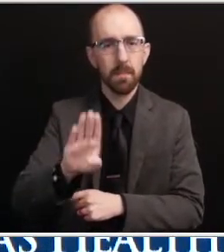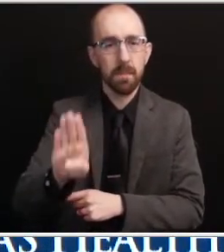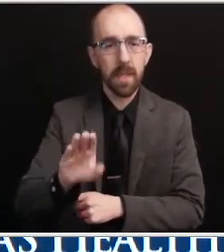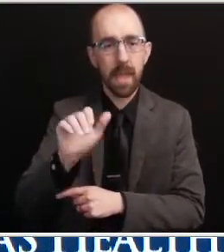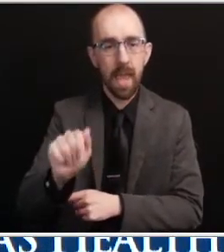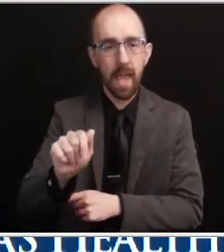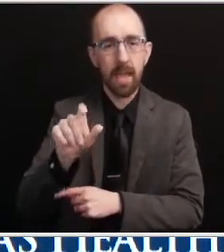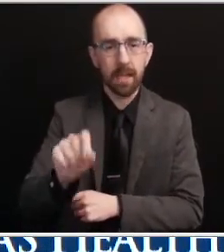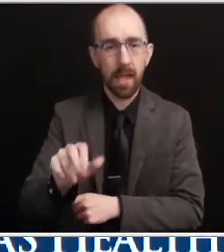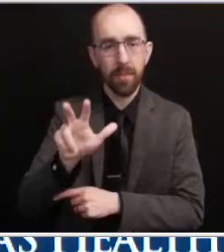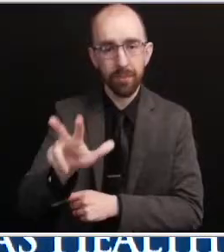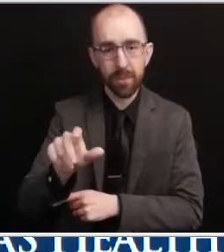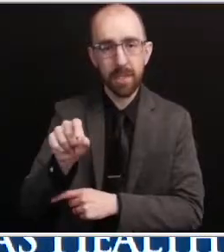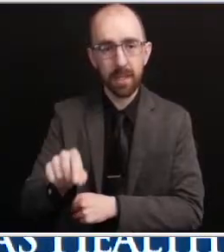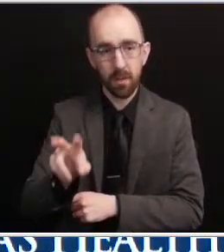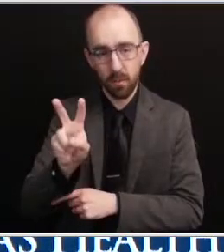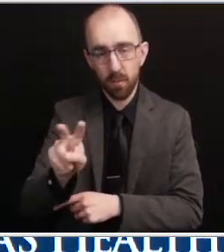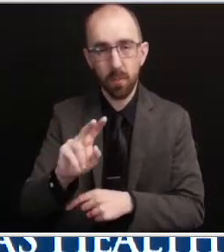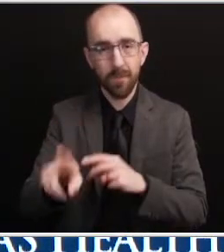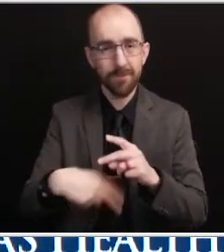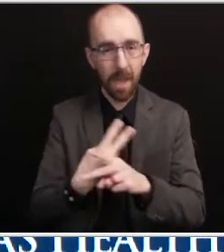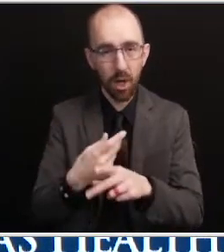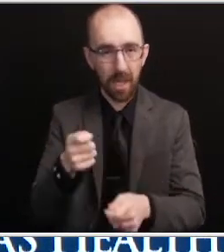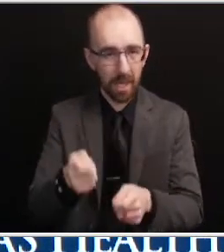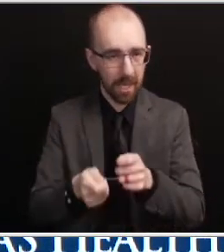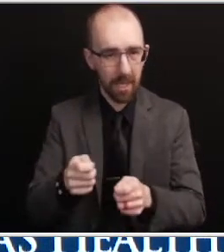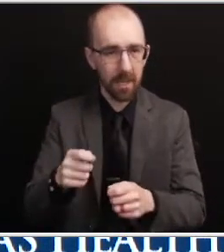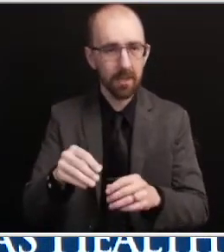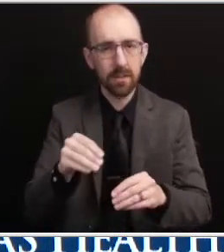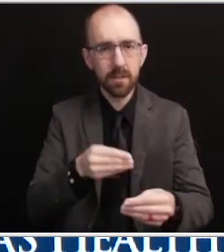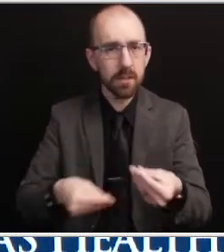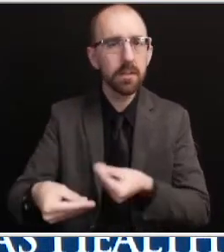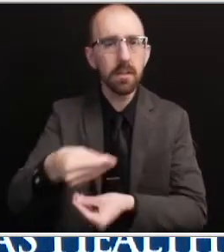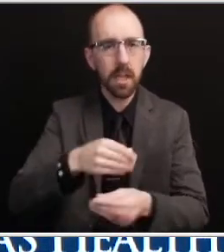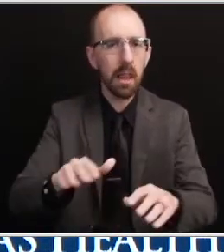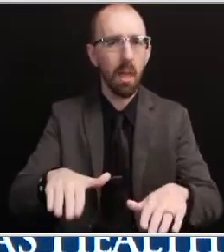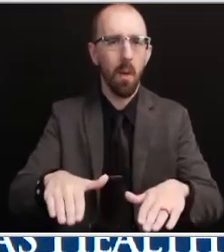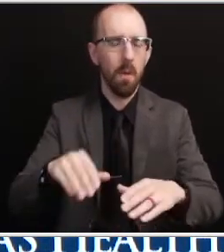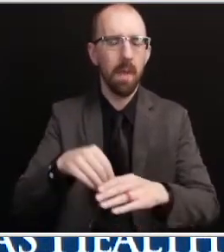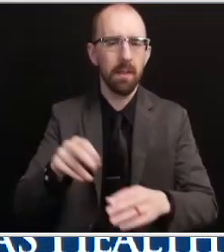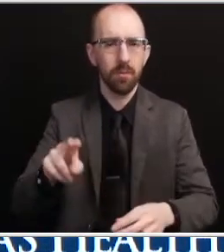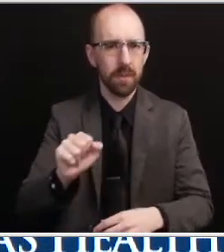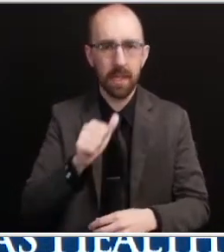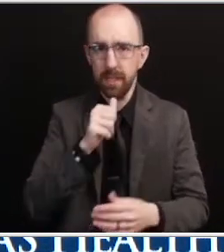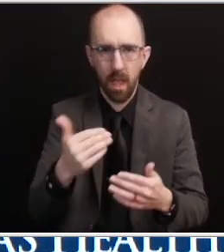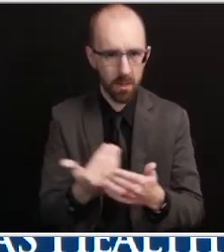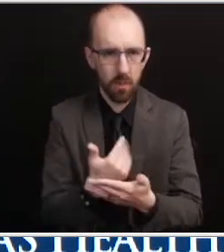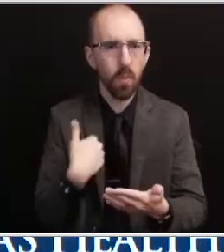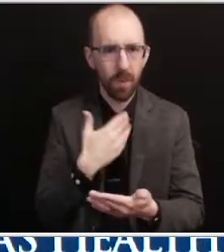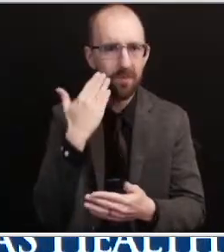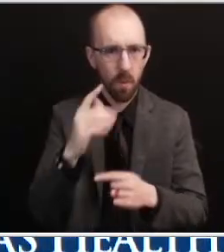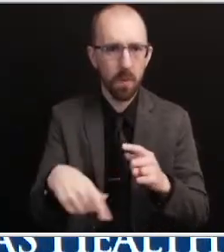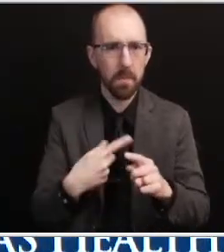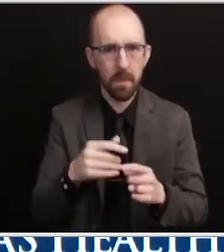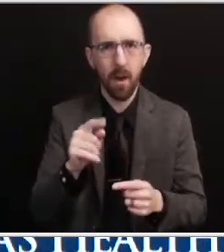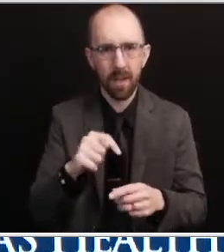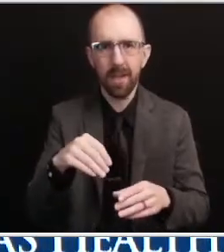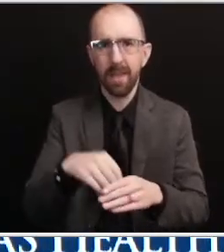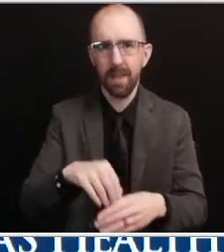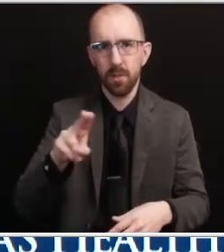BA.3.2 variant, which has been circulating at low levels in the United States. Again, it's not new. We've known about it in the United States since